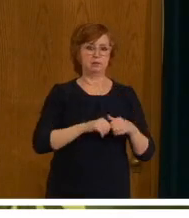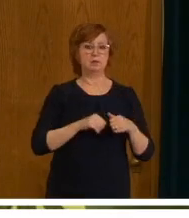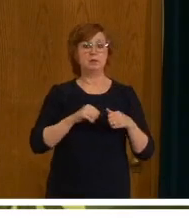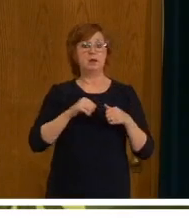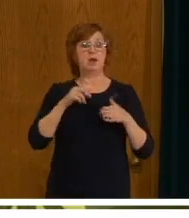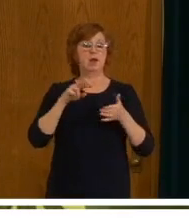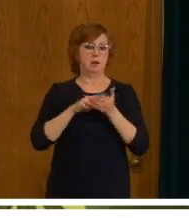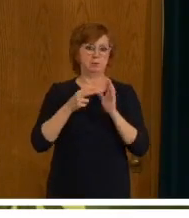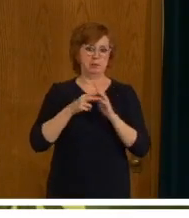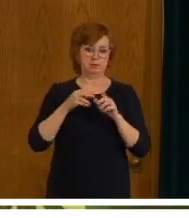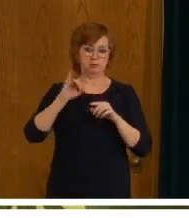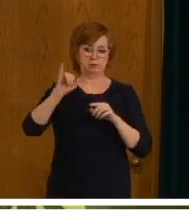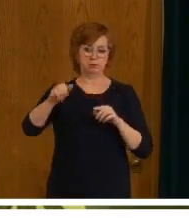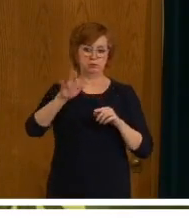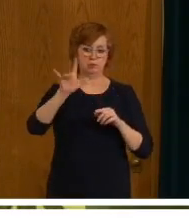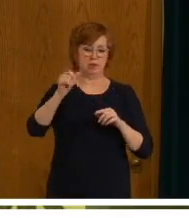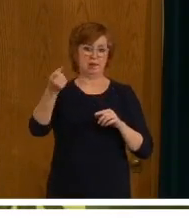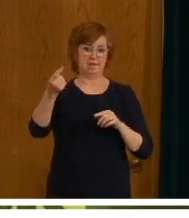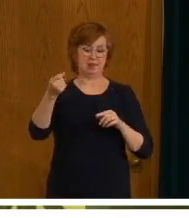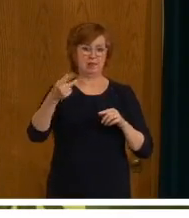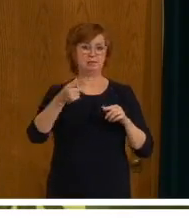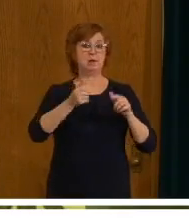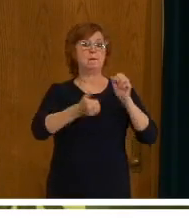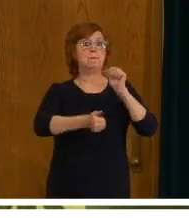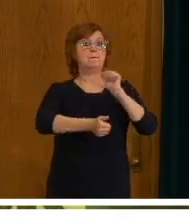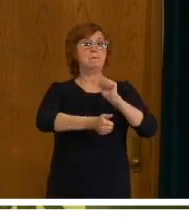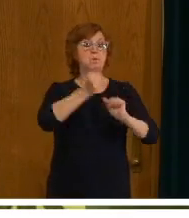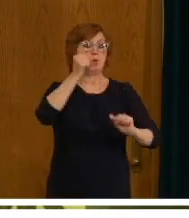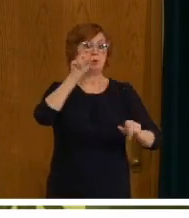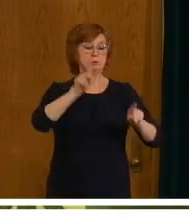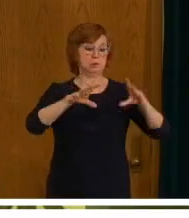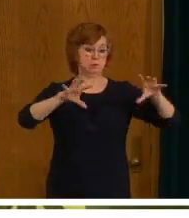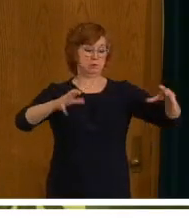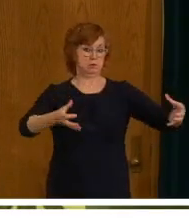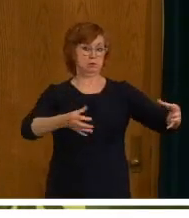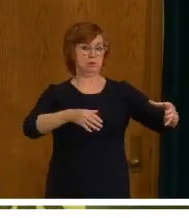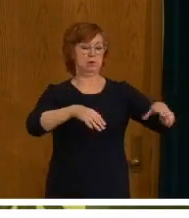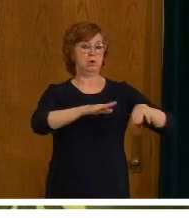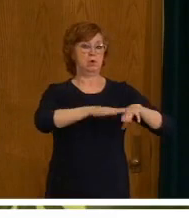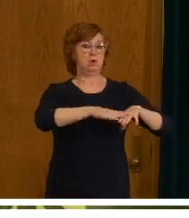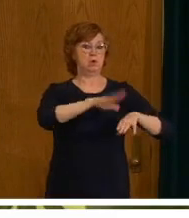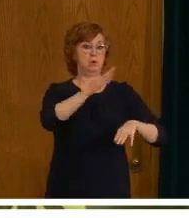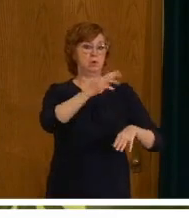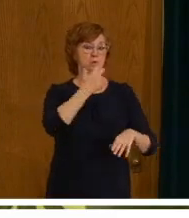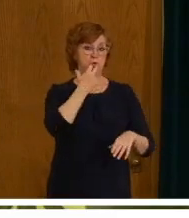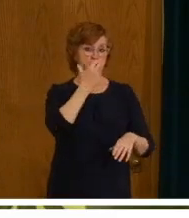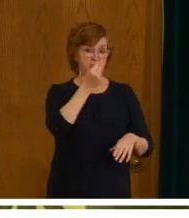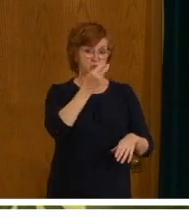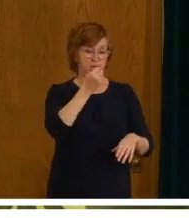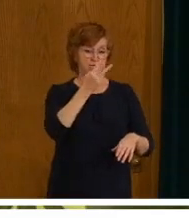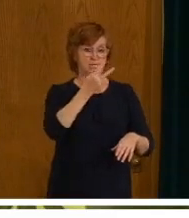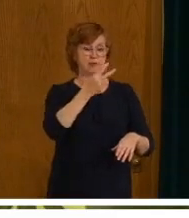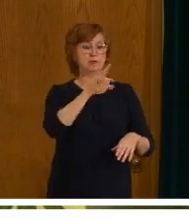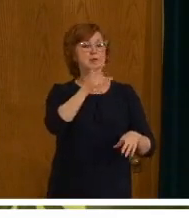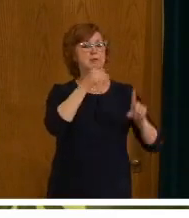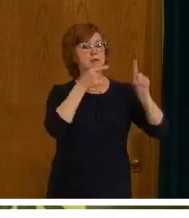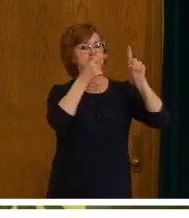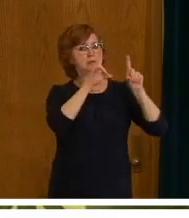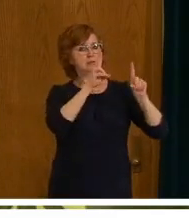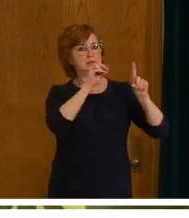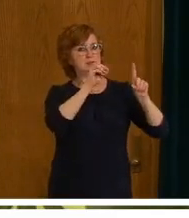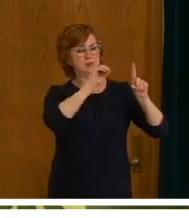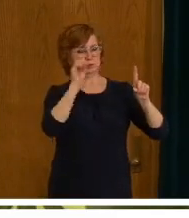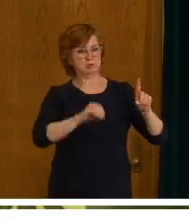over 70% of all of those 12 years and over will have 1 vaccine. Many